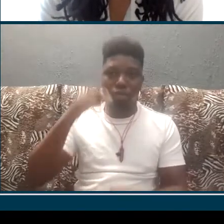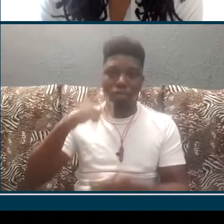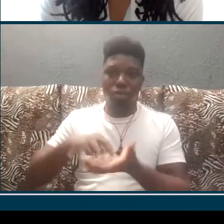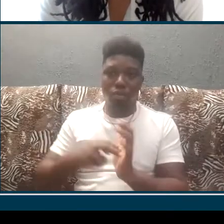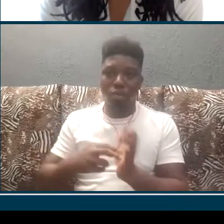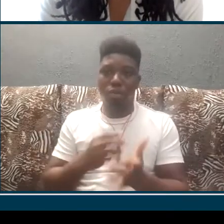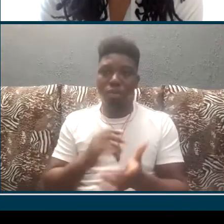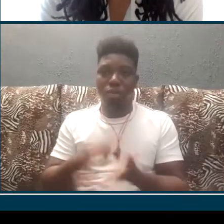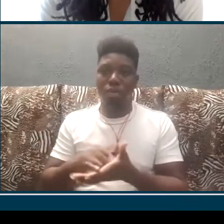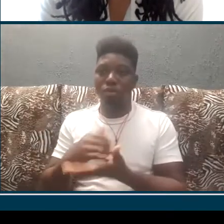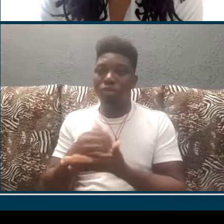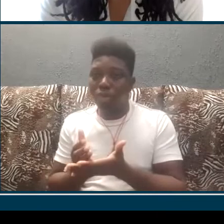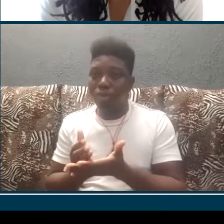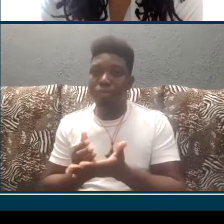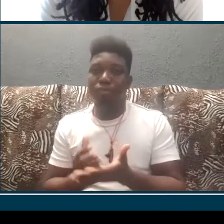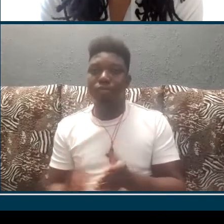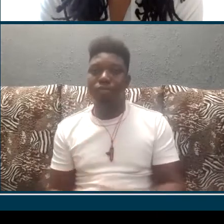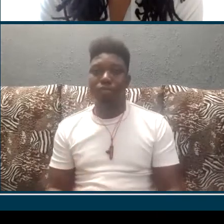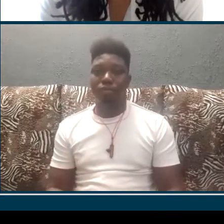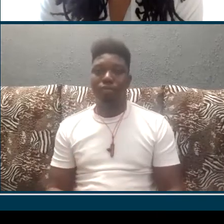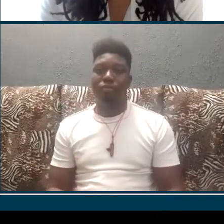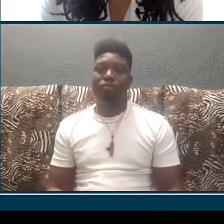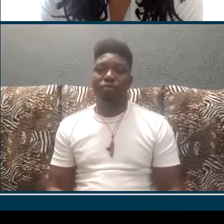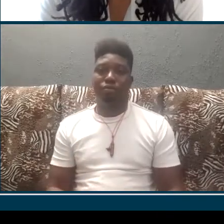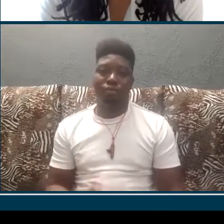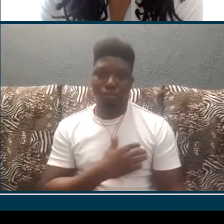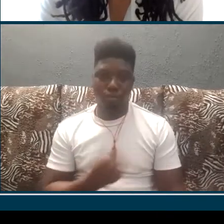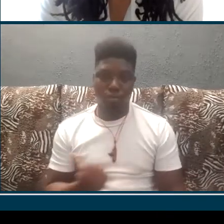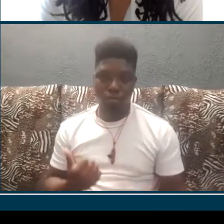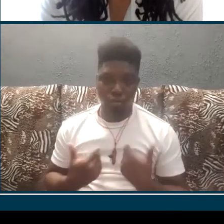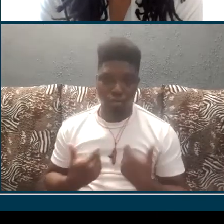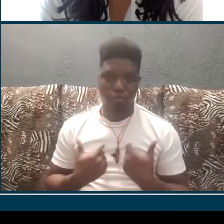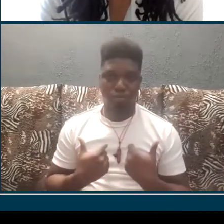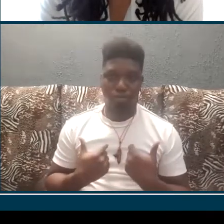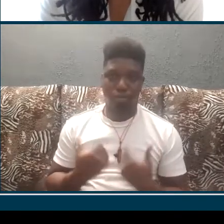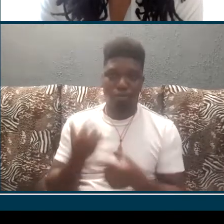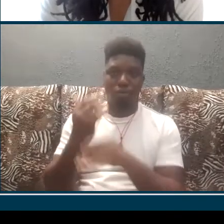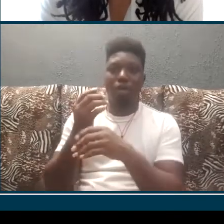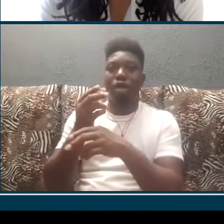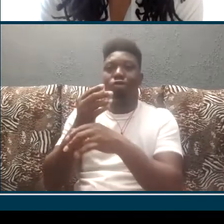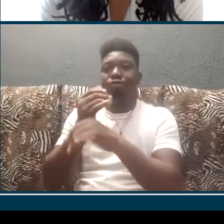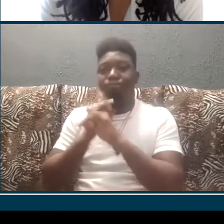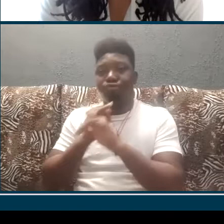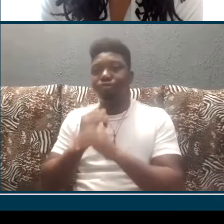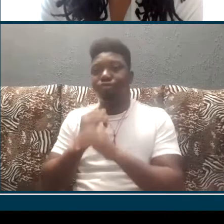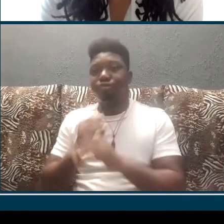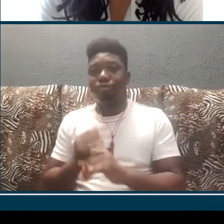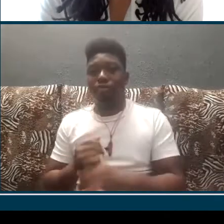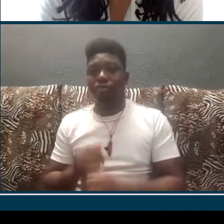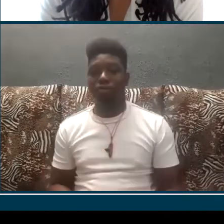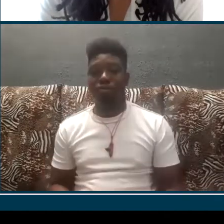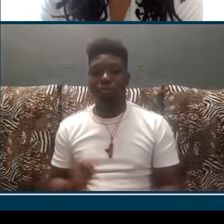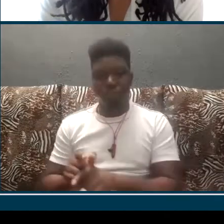neurological development and skills are a lot higher than what you would perceive as typical, and some may be lower. High and low is not